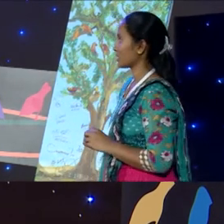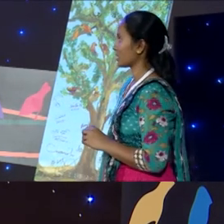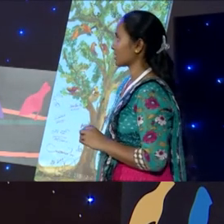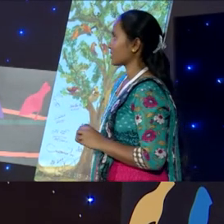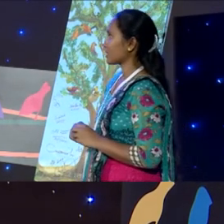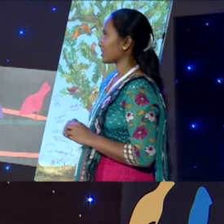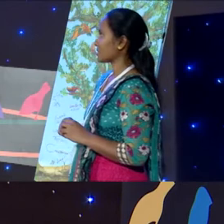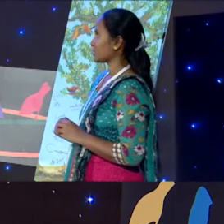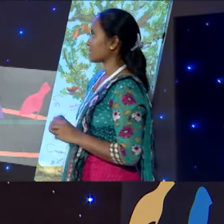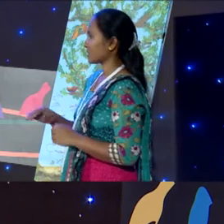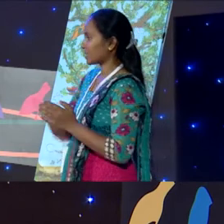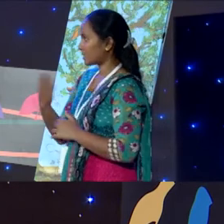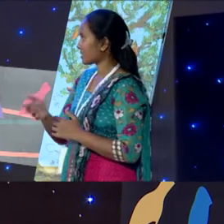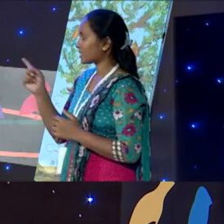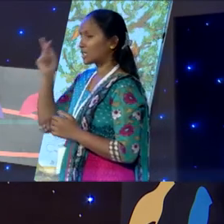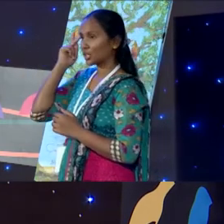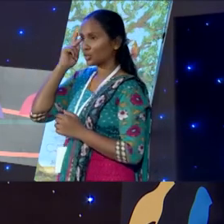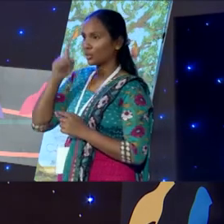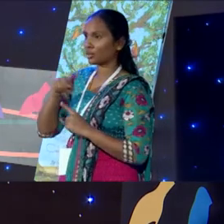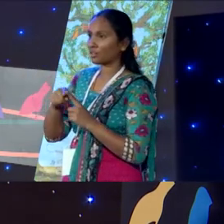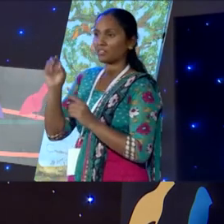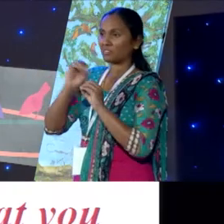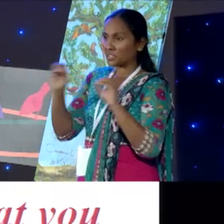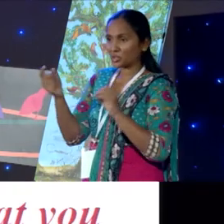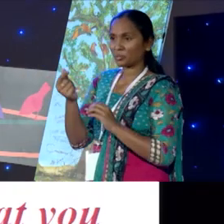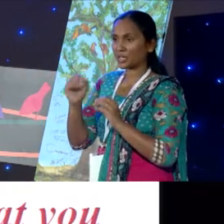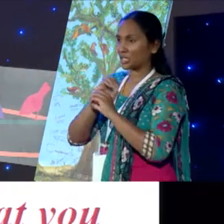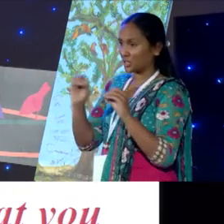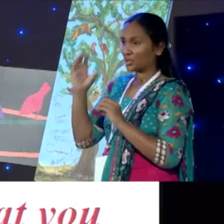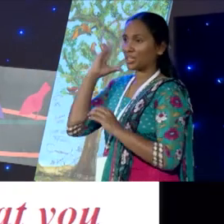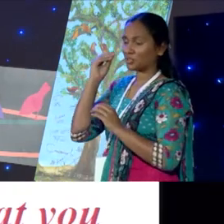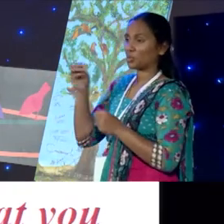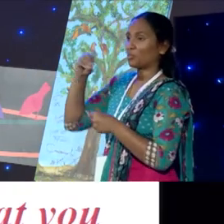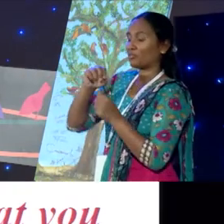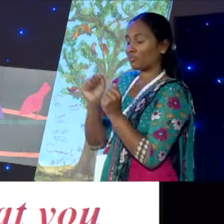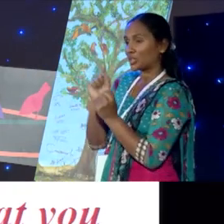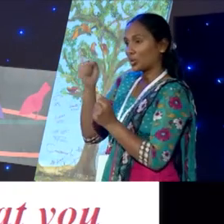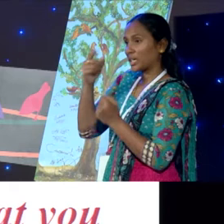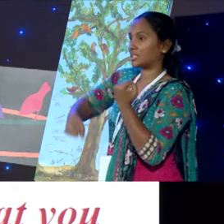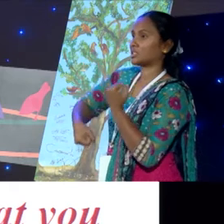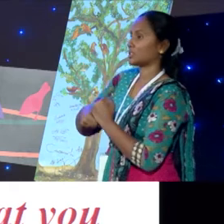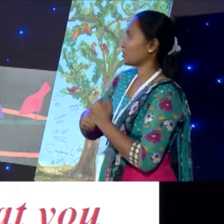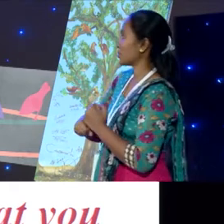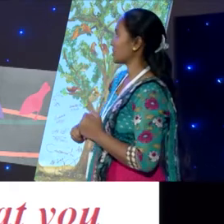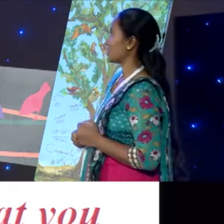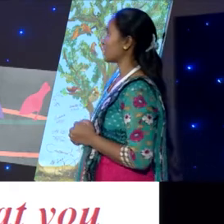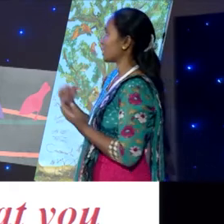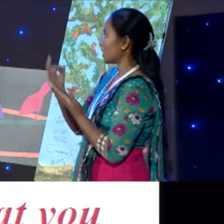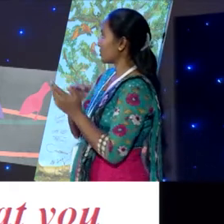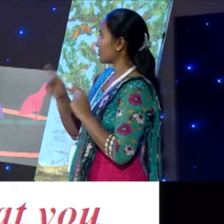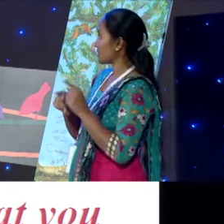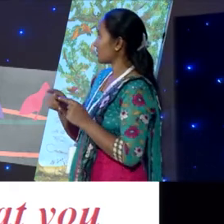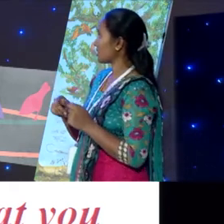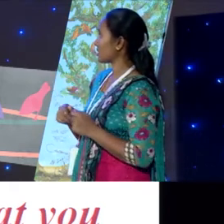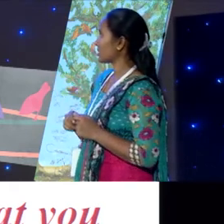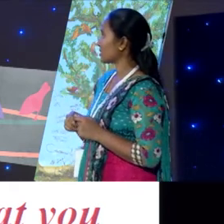next, I knew that with zero funds, zero experience or support, because I didn't, when yesterday I came, I knew people here, but